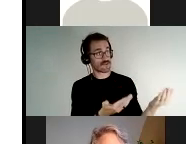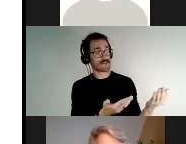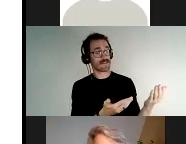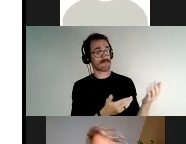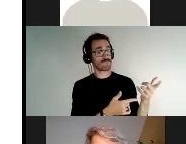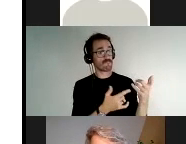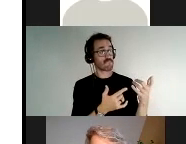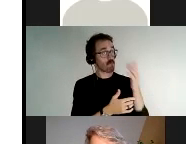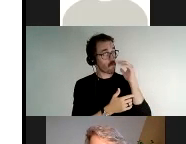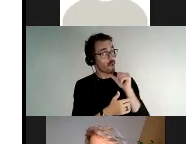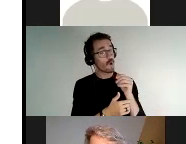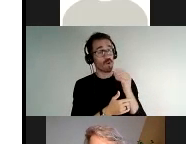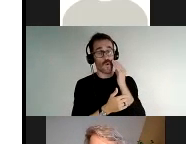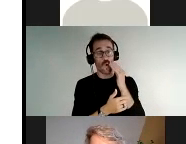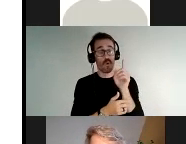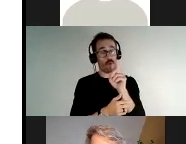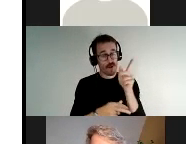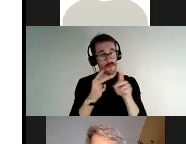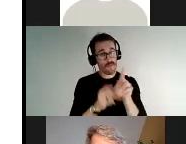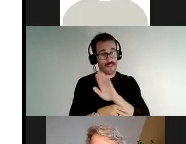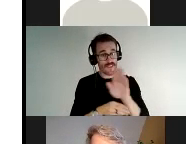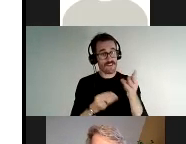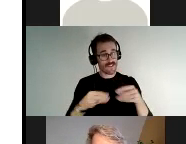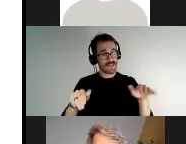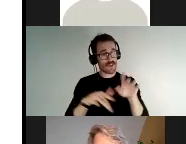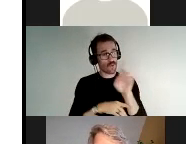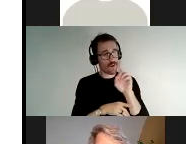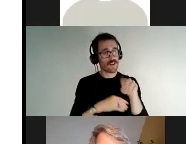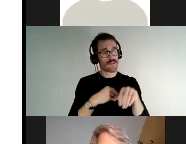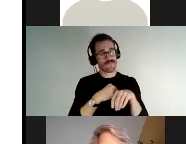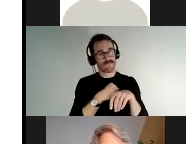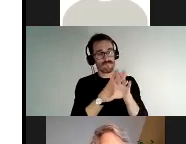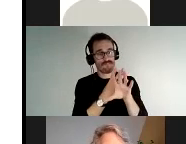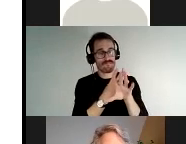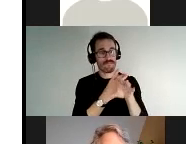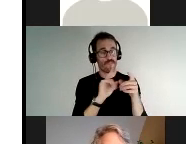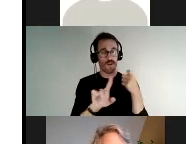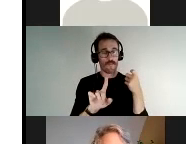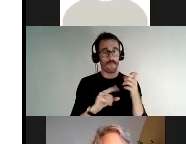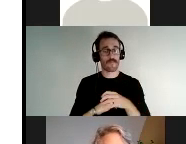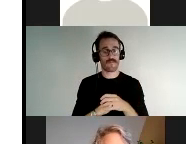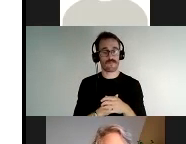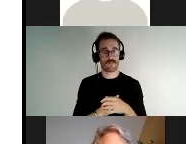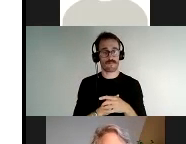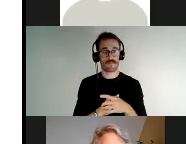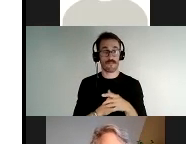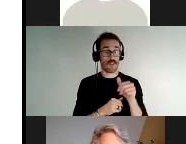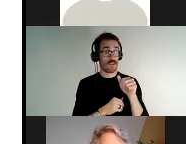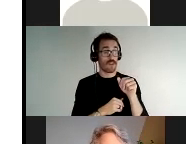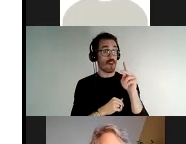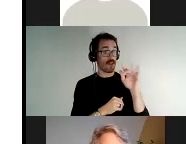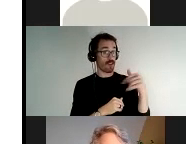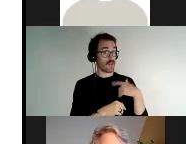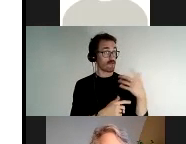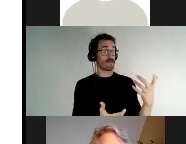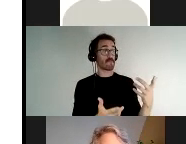the land acknowledgement. And I thought, wow, what a great idea. Except I realized that I had to look into it myself